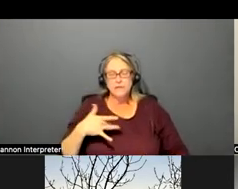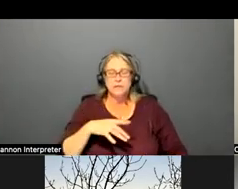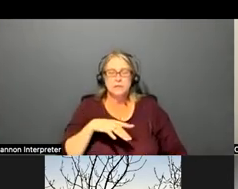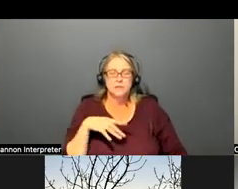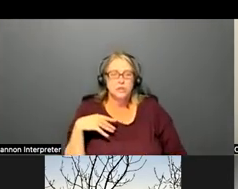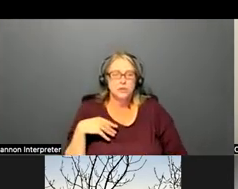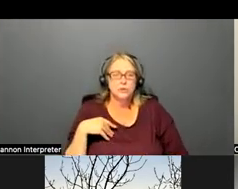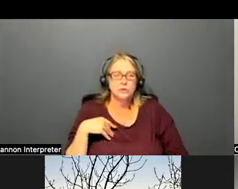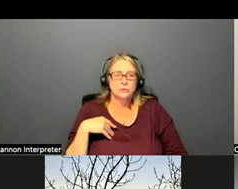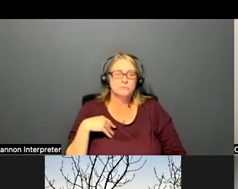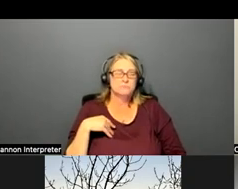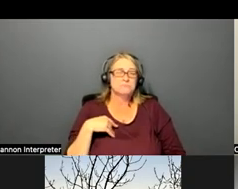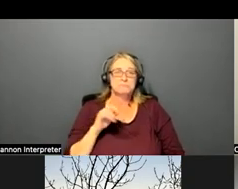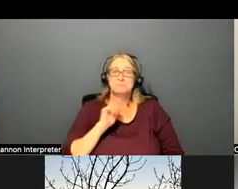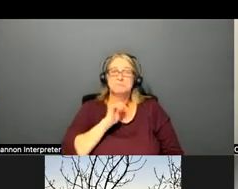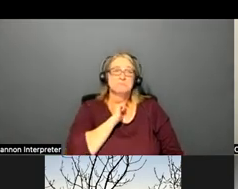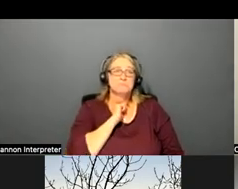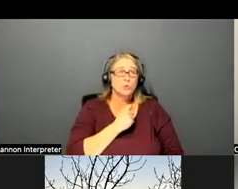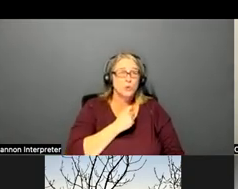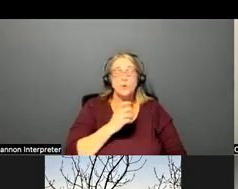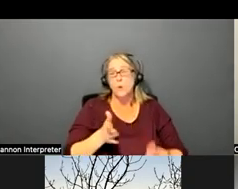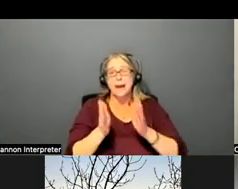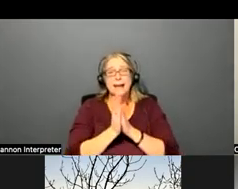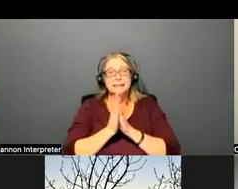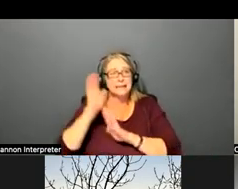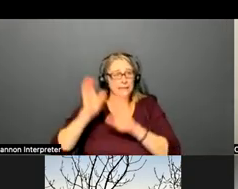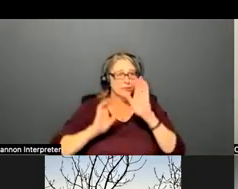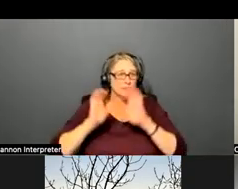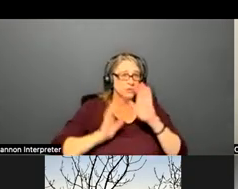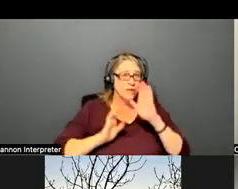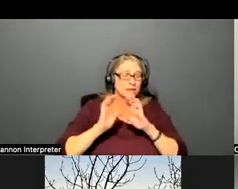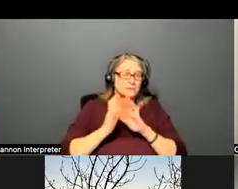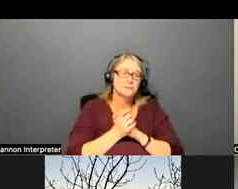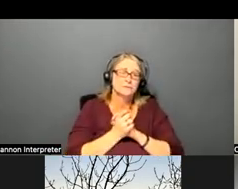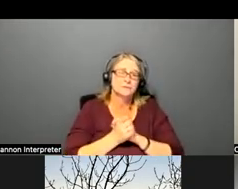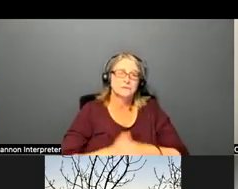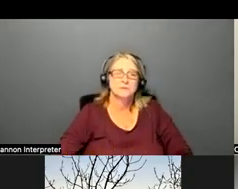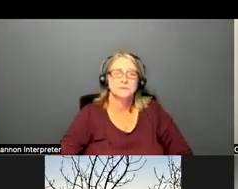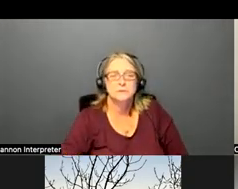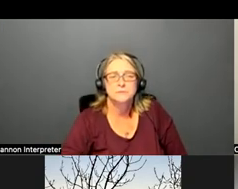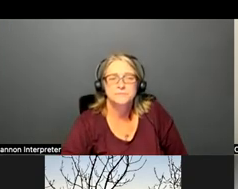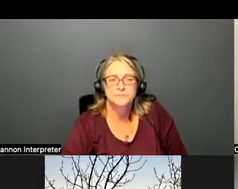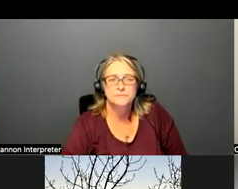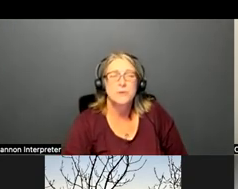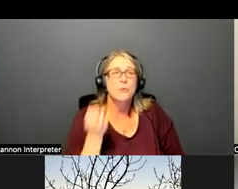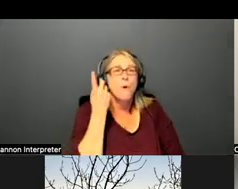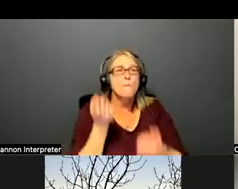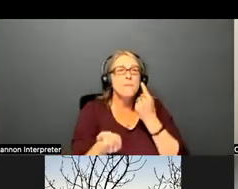them in the chat, and we will kind of just popcorn it.